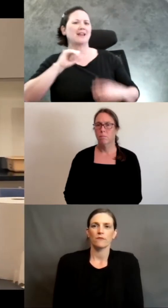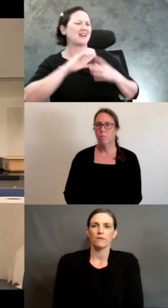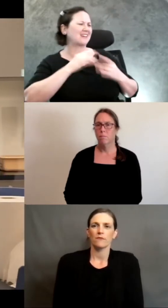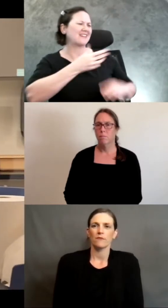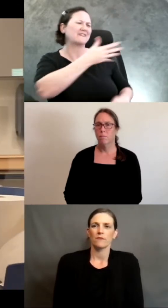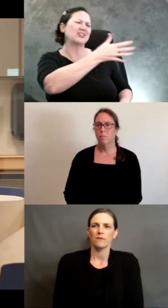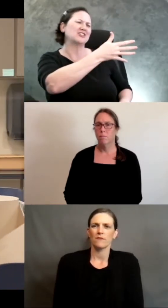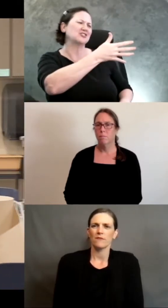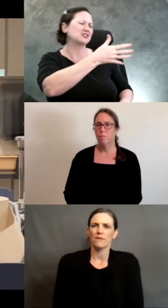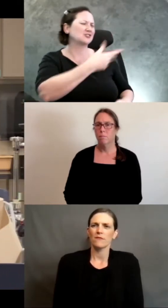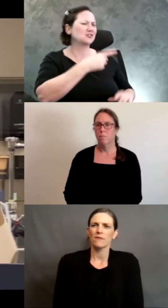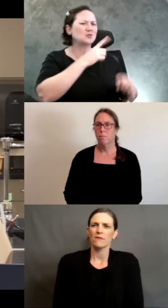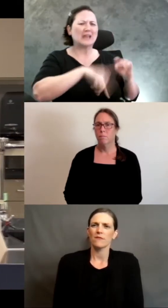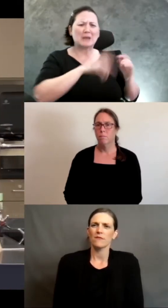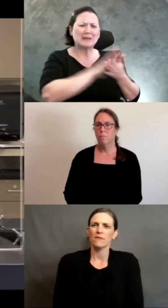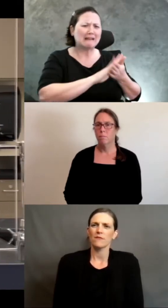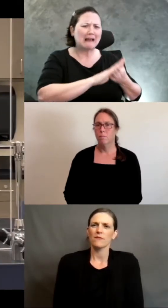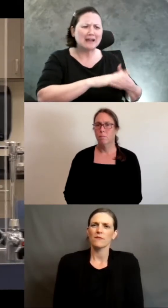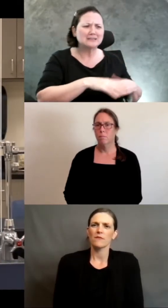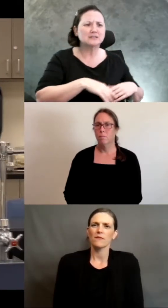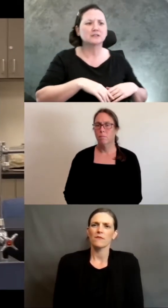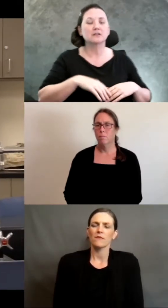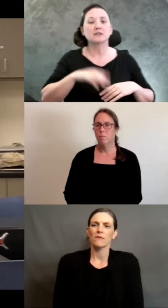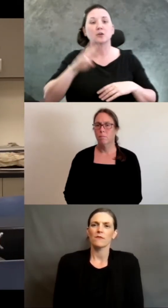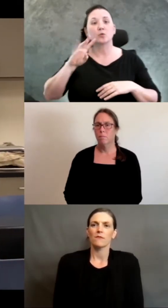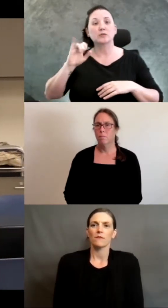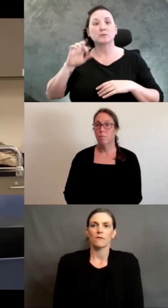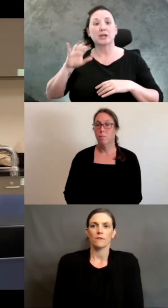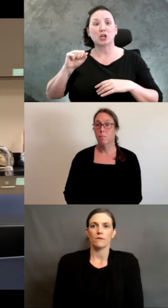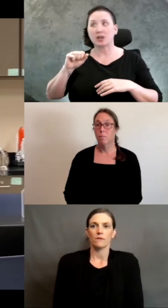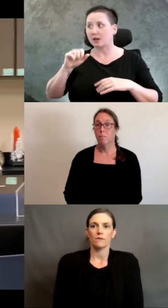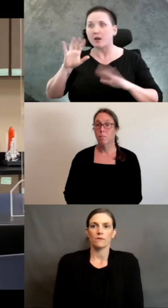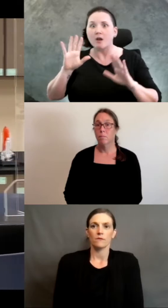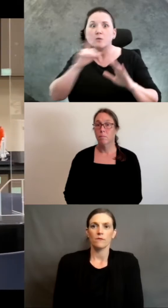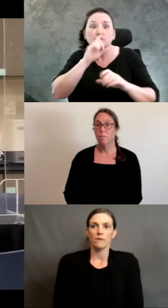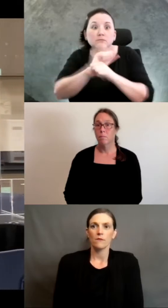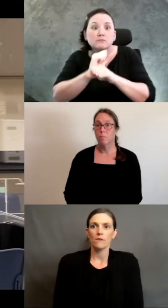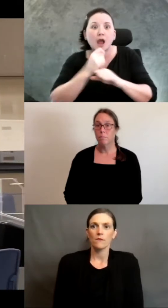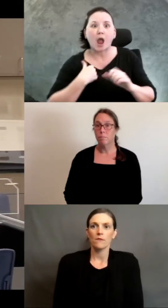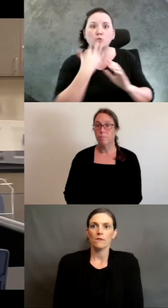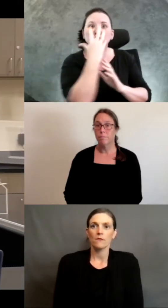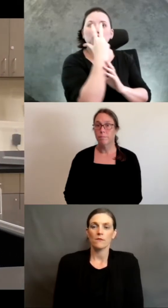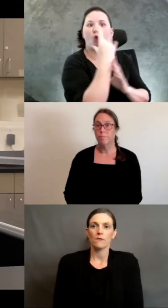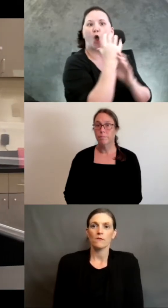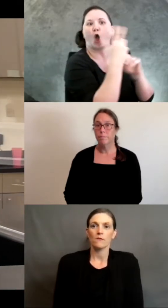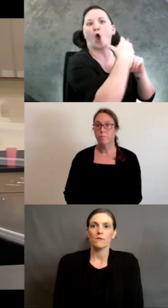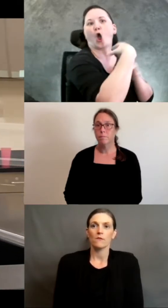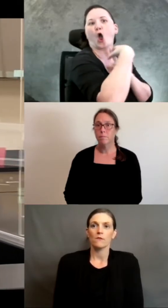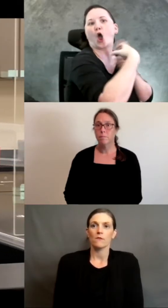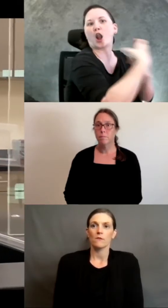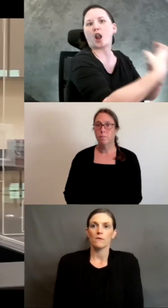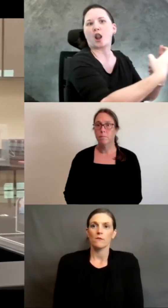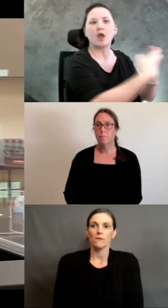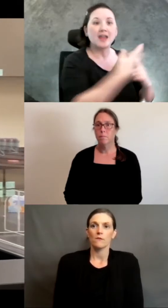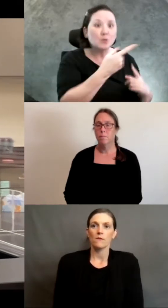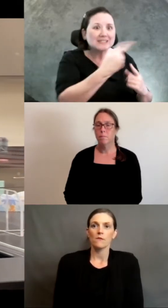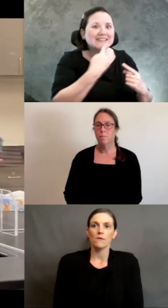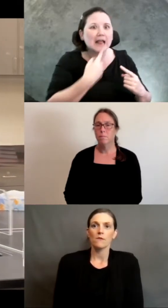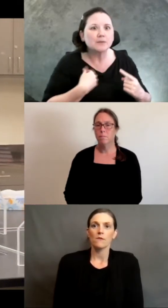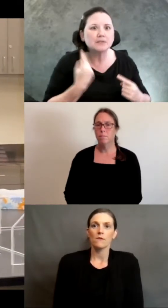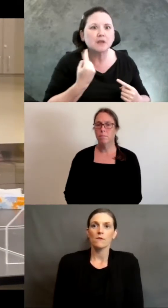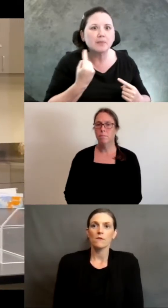No, really. I was drawn there. It was telling me something, Amelia. We got to